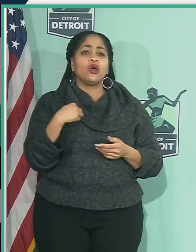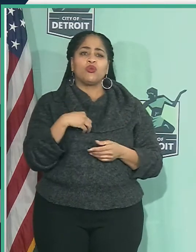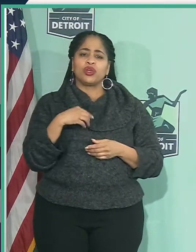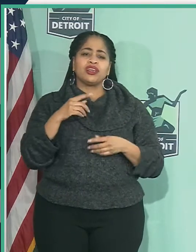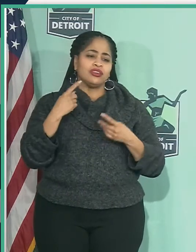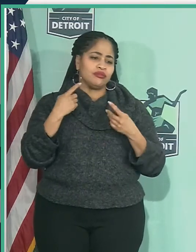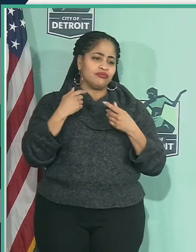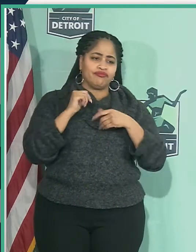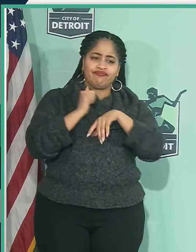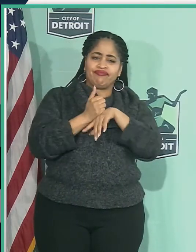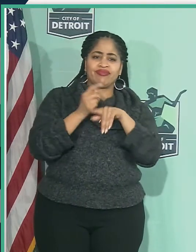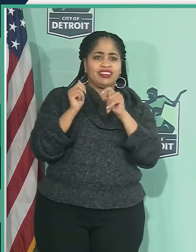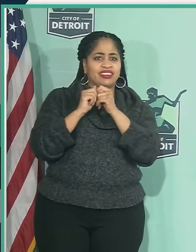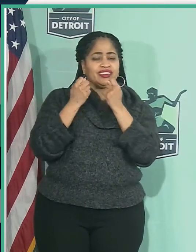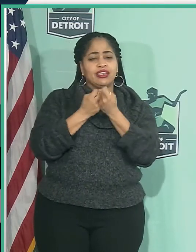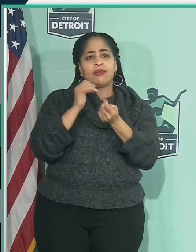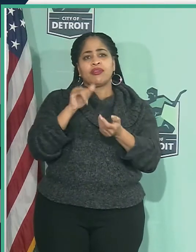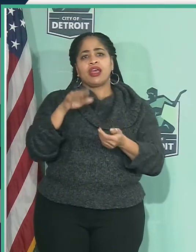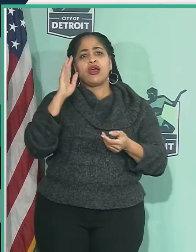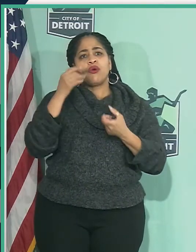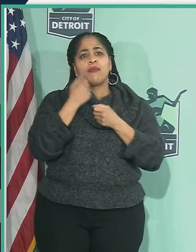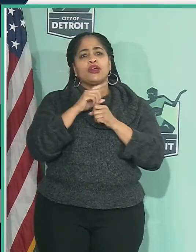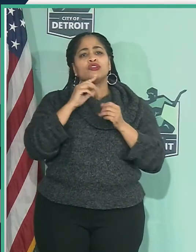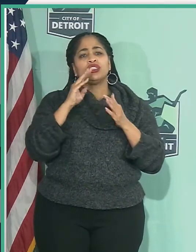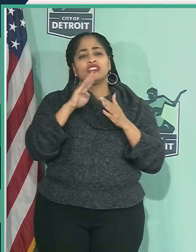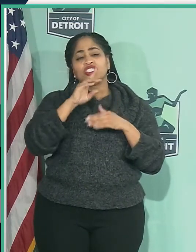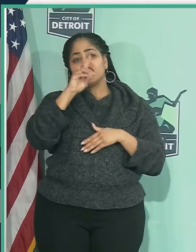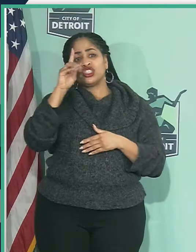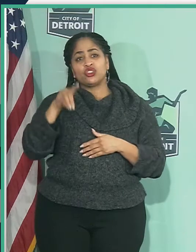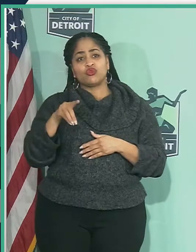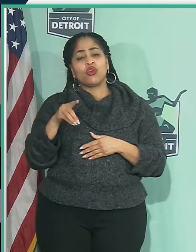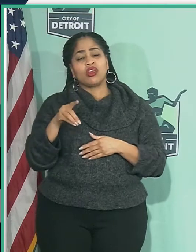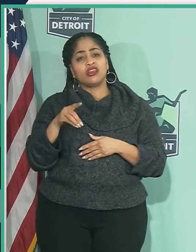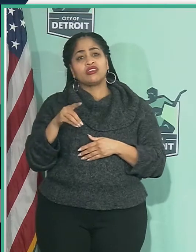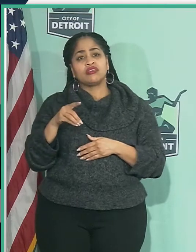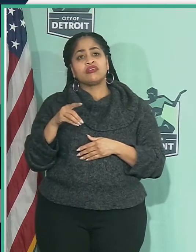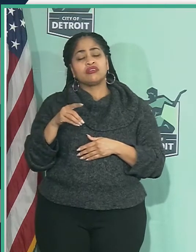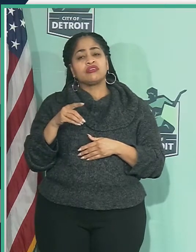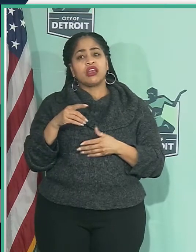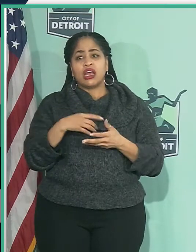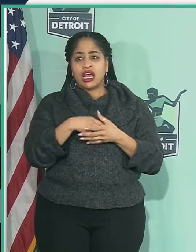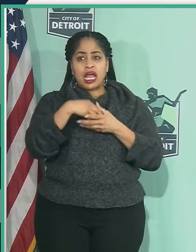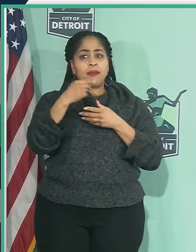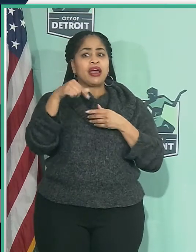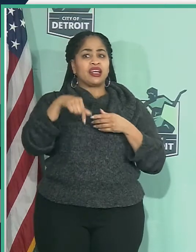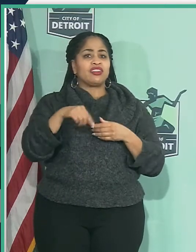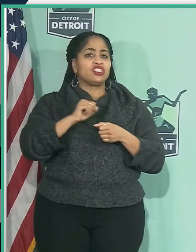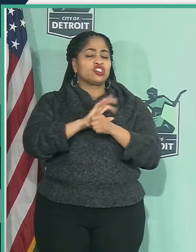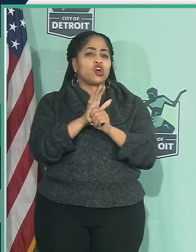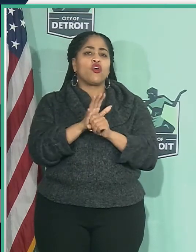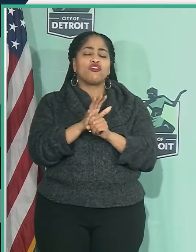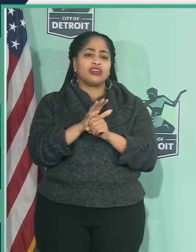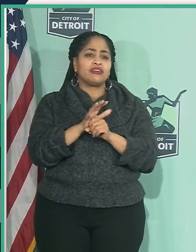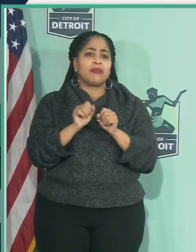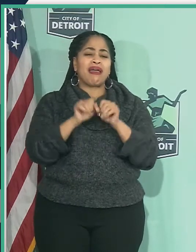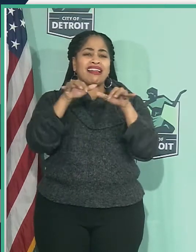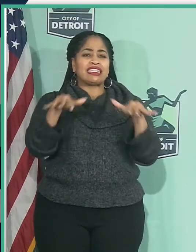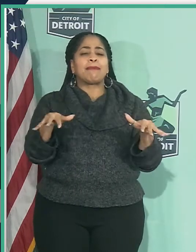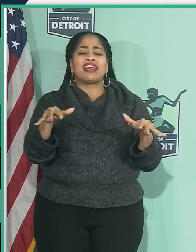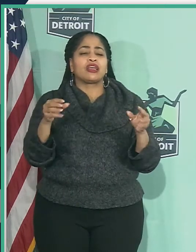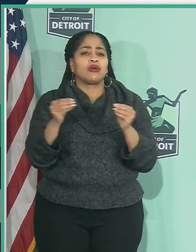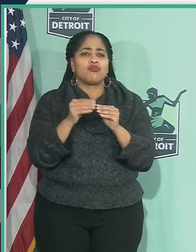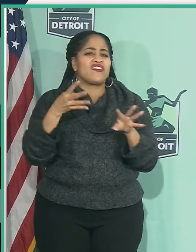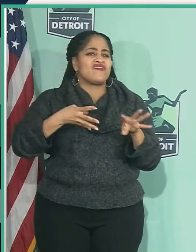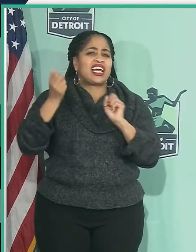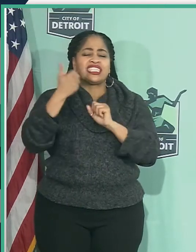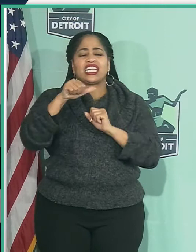the team that is going to make sure the city of Detroit comes out of this COVID pandemic faster